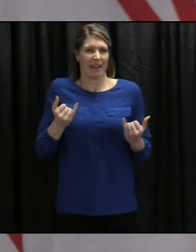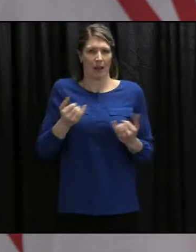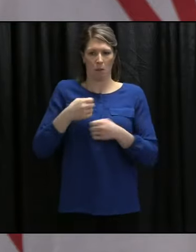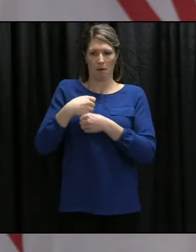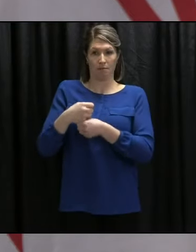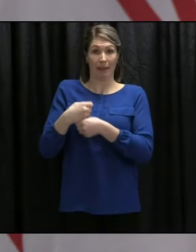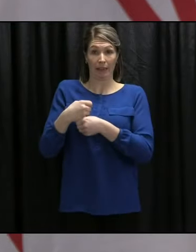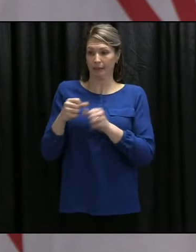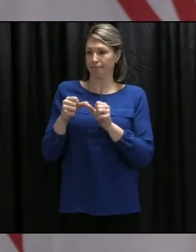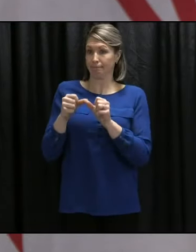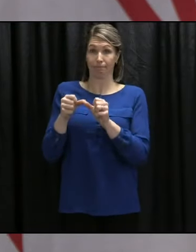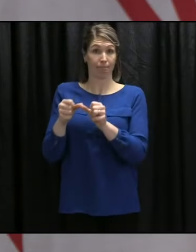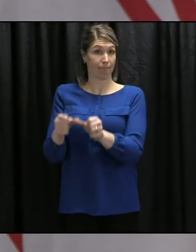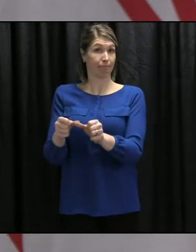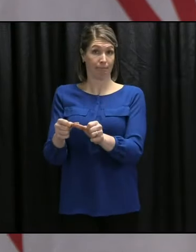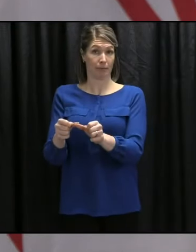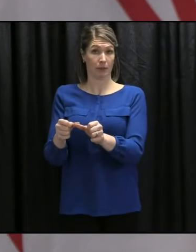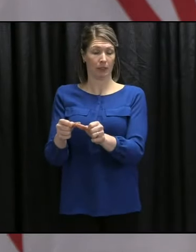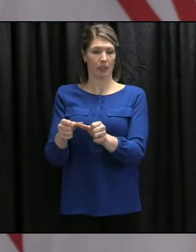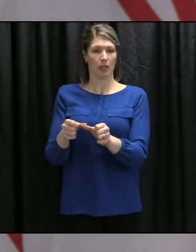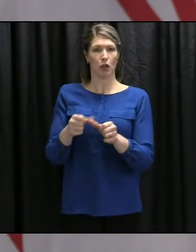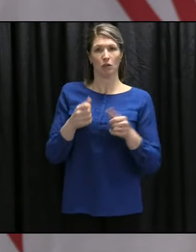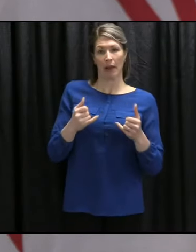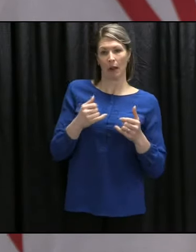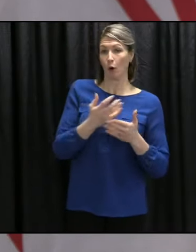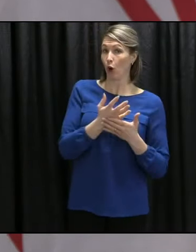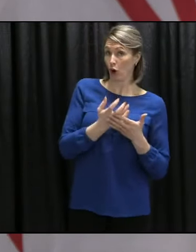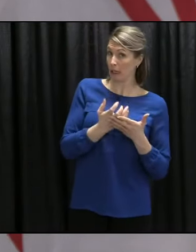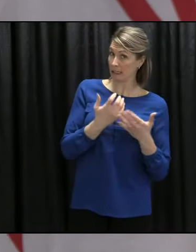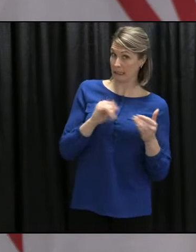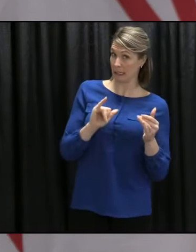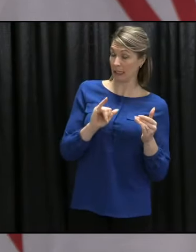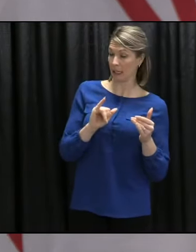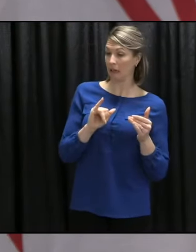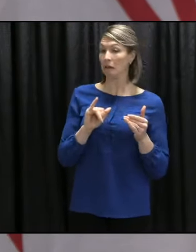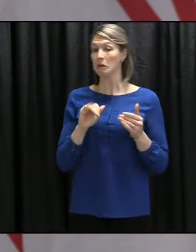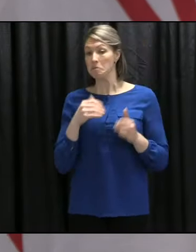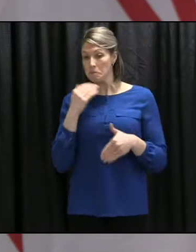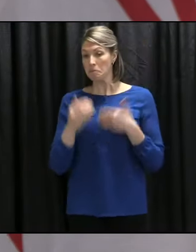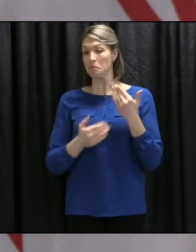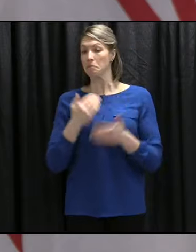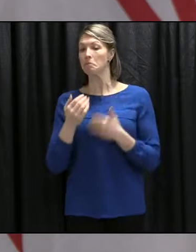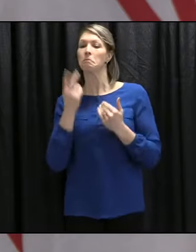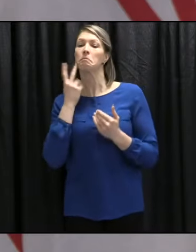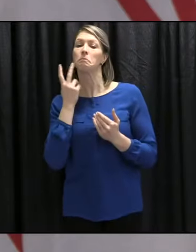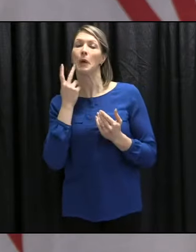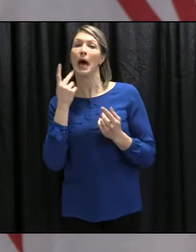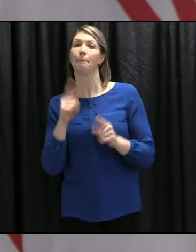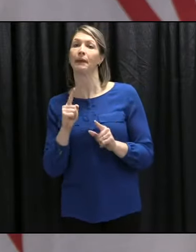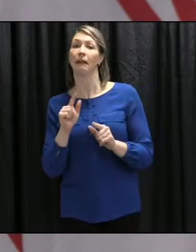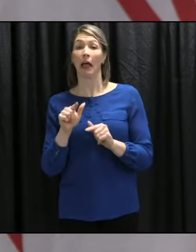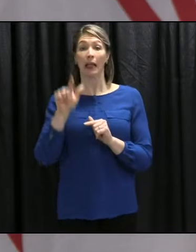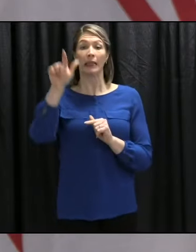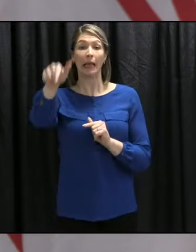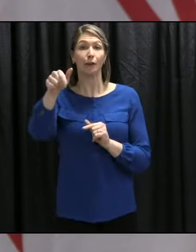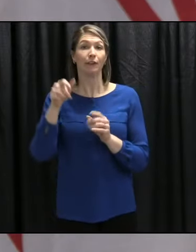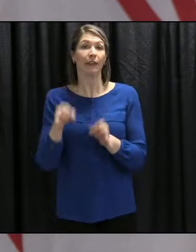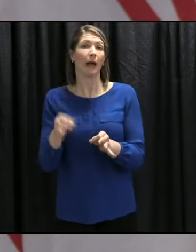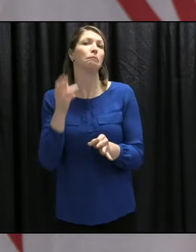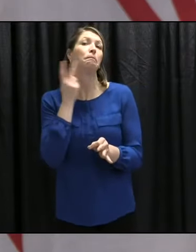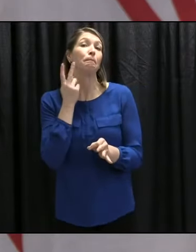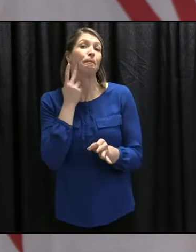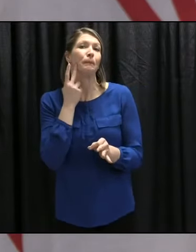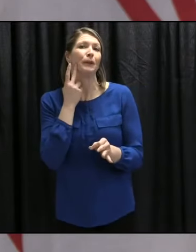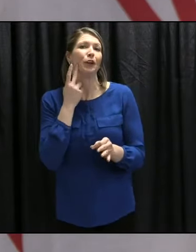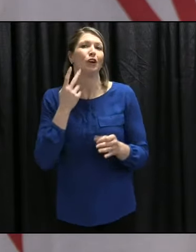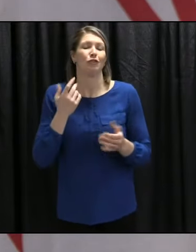bit of a short-term, mid-term, long-term plan. Of course, we were on a very aggressive path when it came to